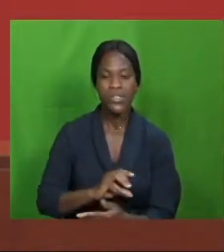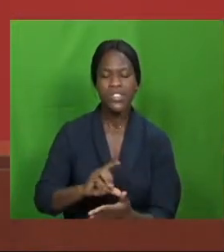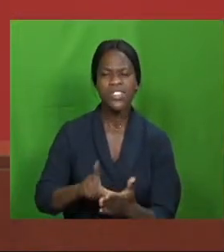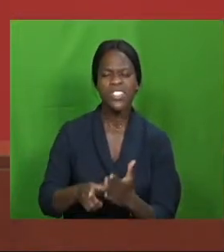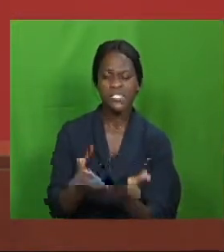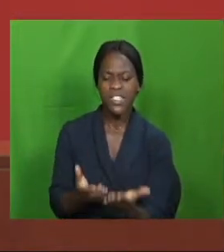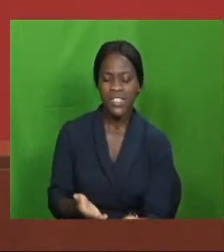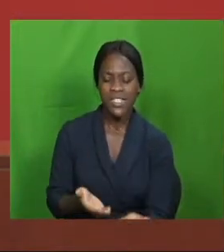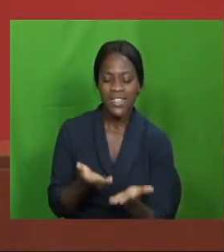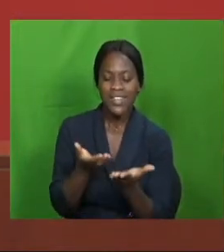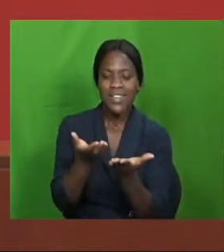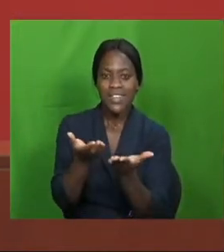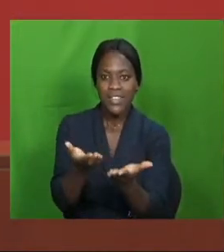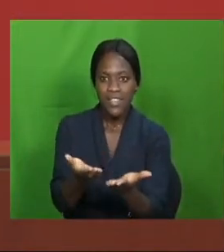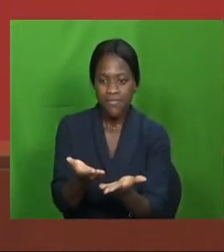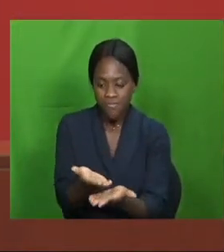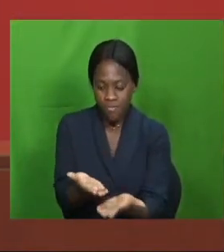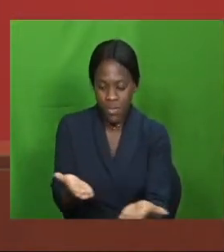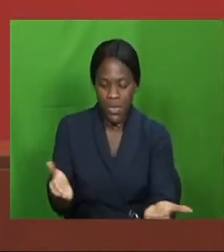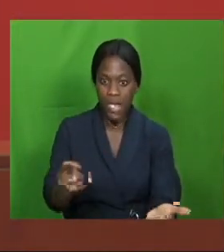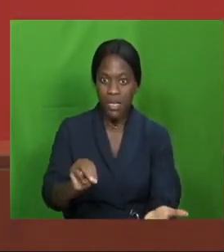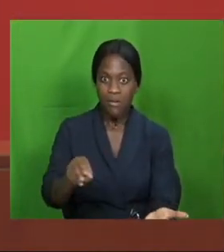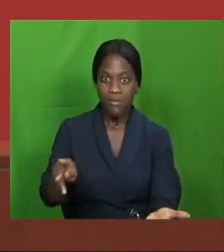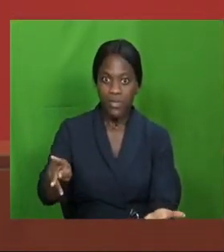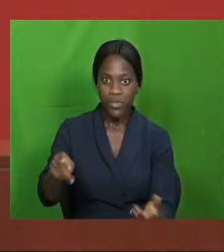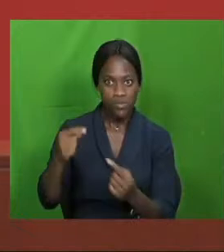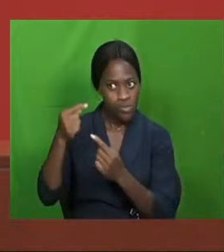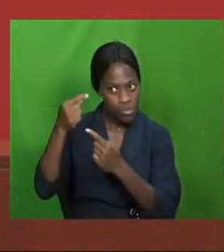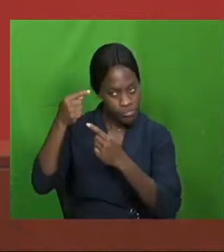presented to the House of Parliament for its consideration.